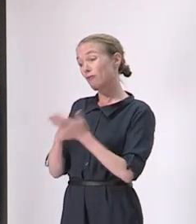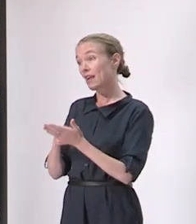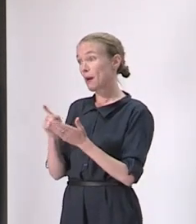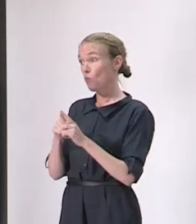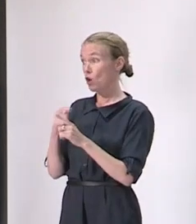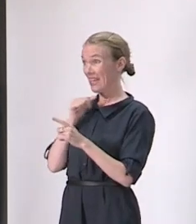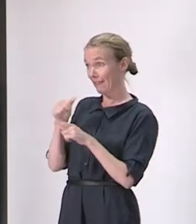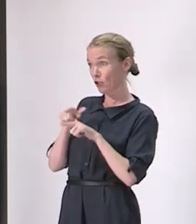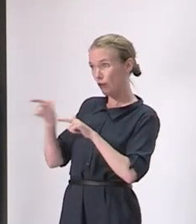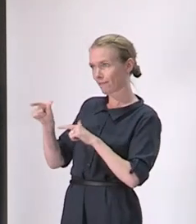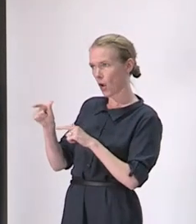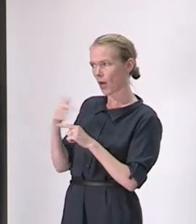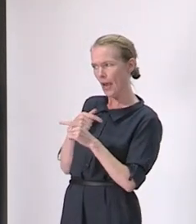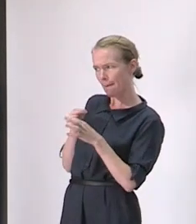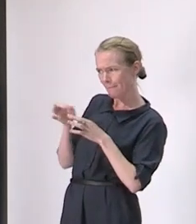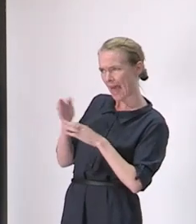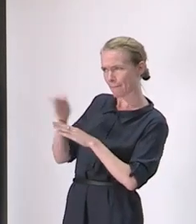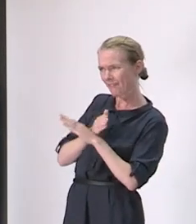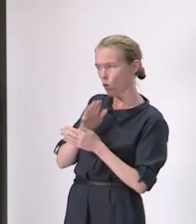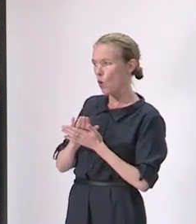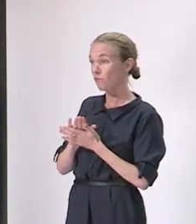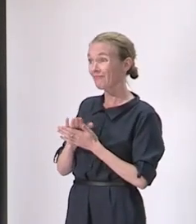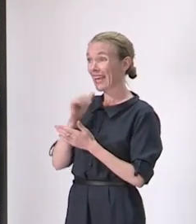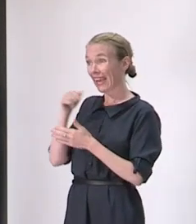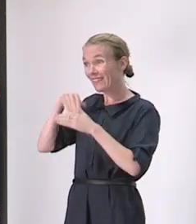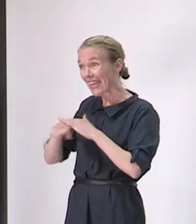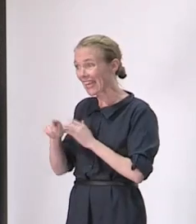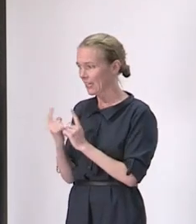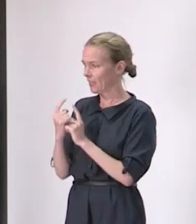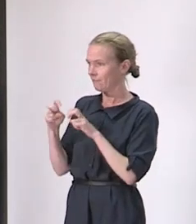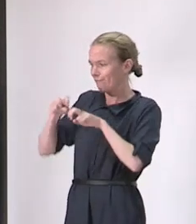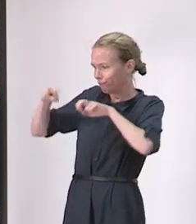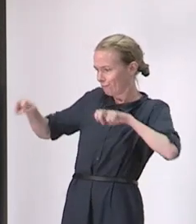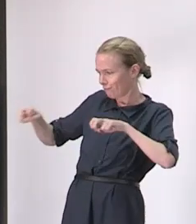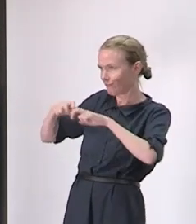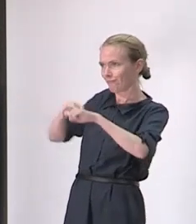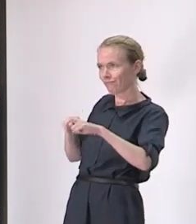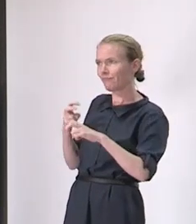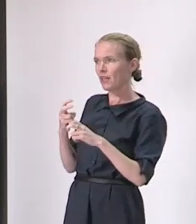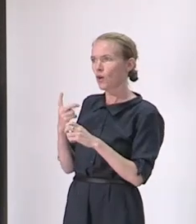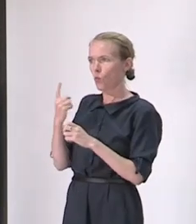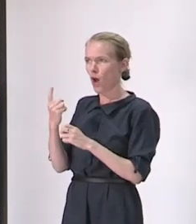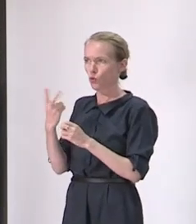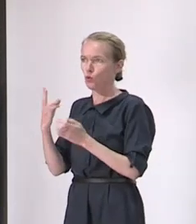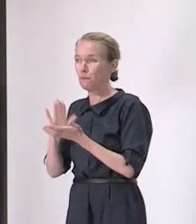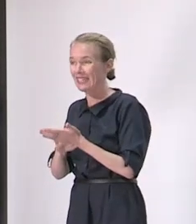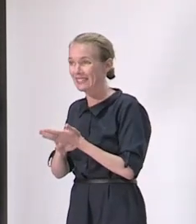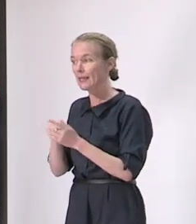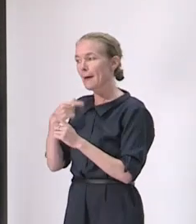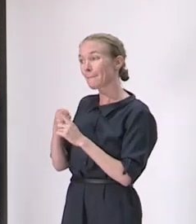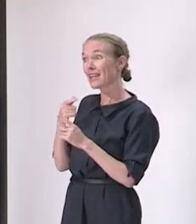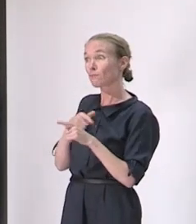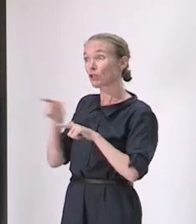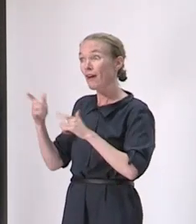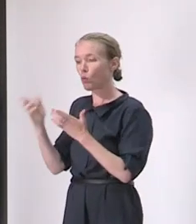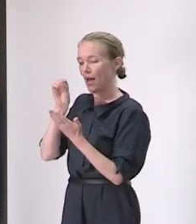distance, and that will be required on public transport, and of course, track your journey as well. And as always, if you are sick,